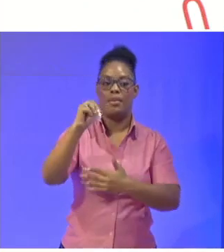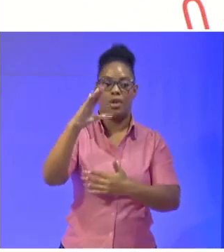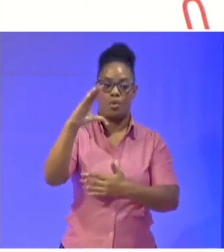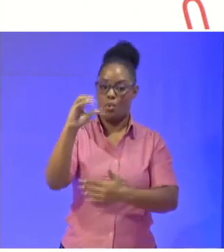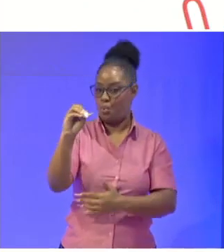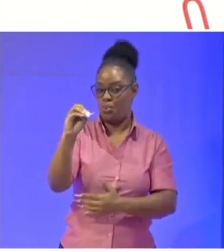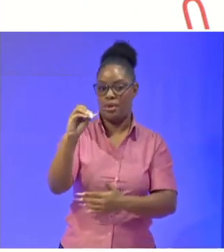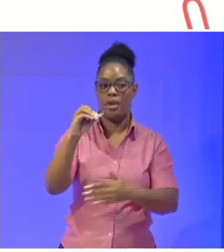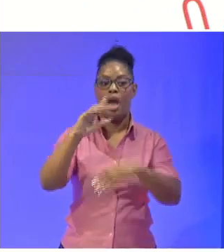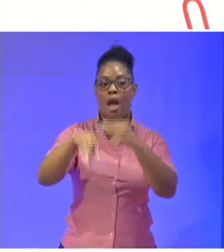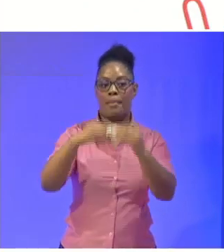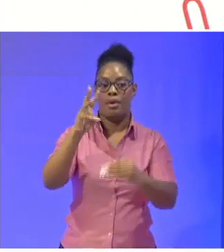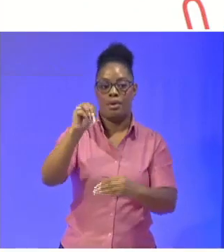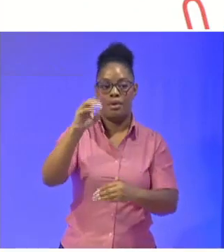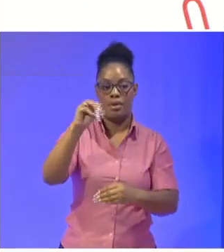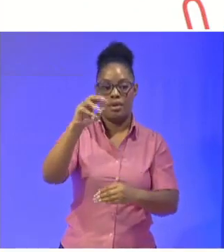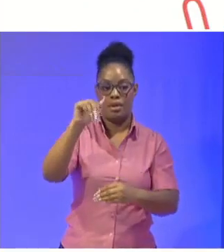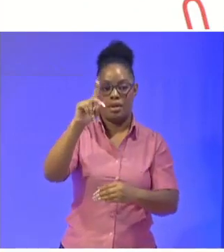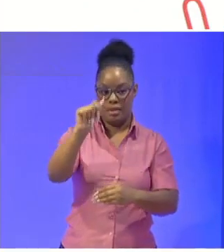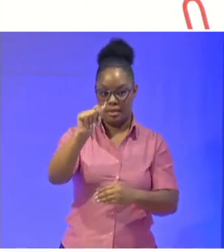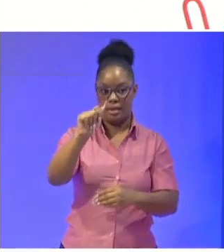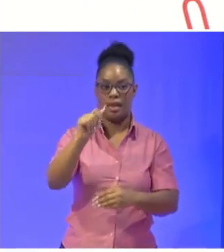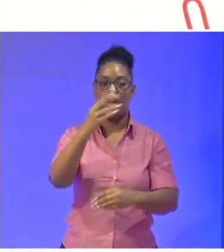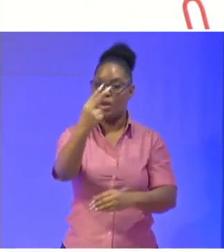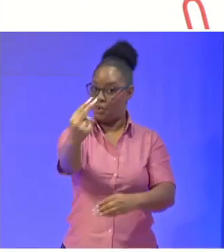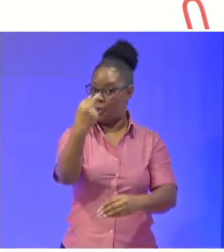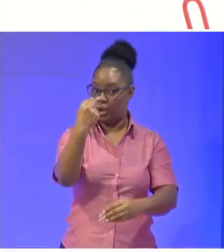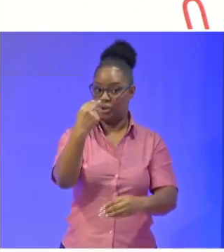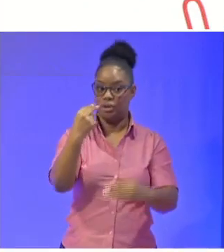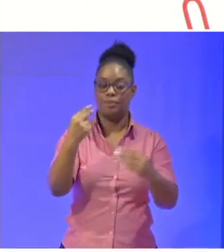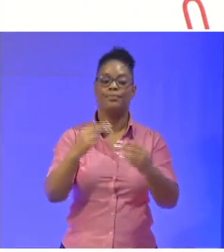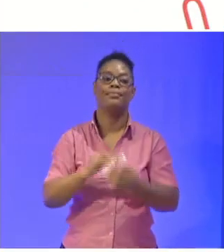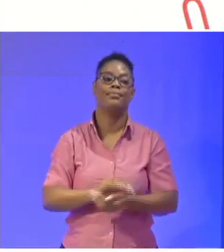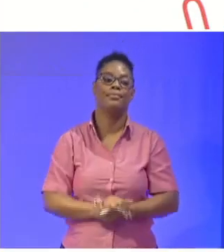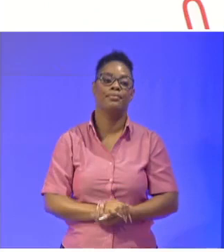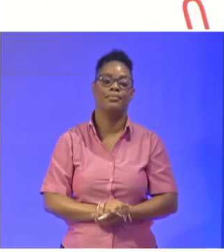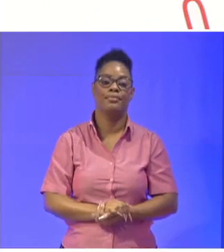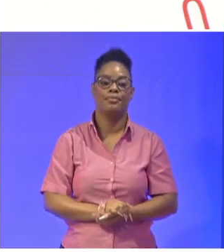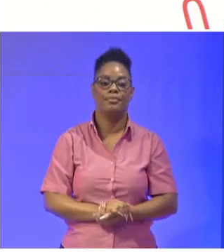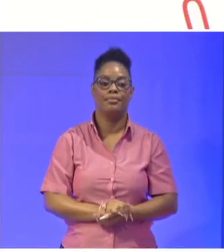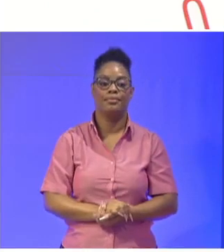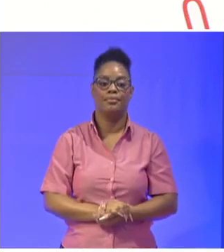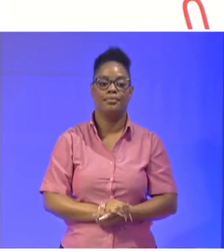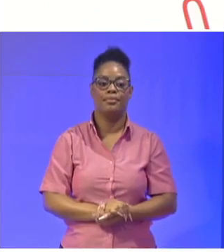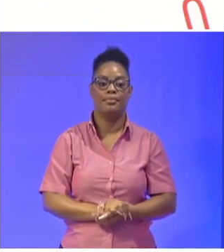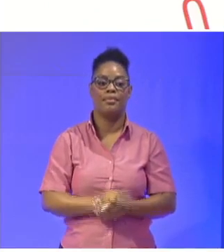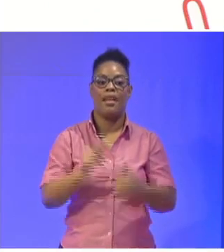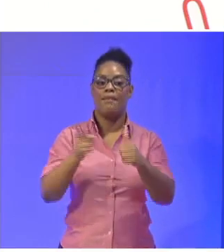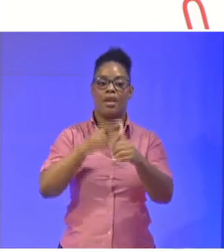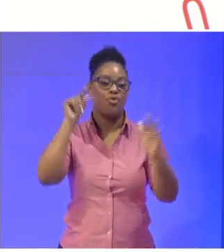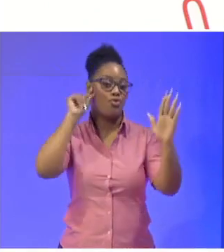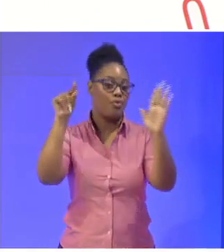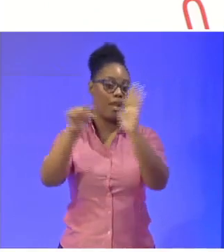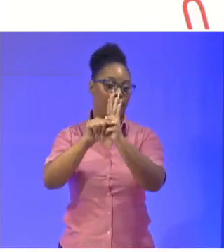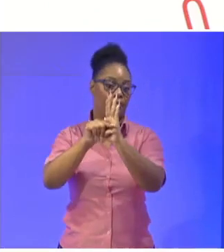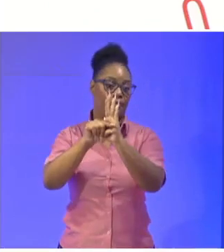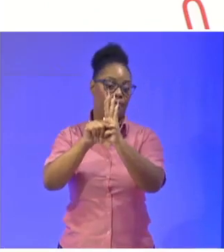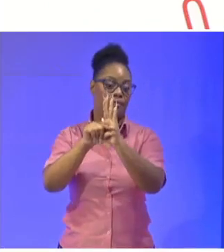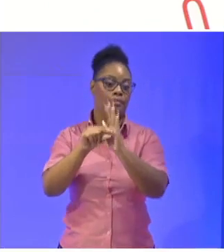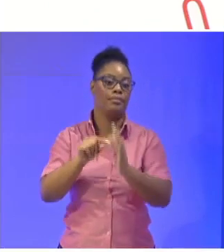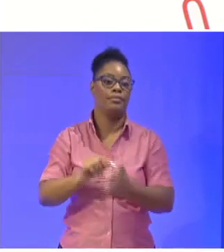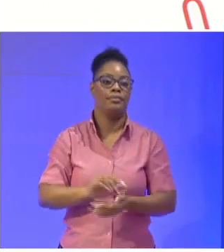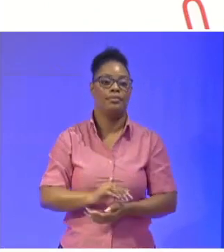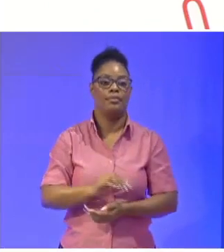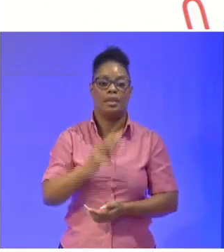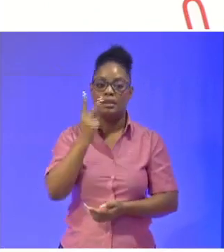morning to members of the media and members of the viewing and listening public. If we can go straight to the first epi slide, we will see that we're